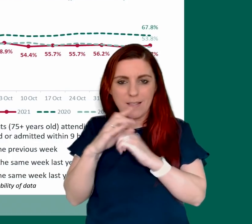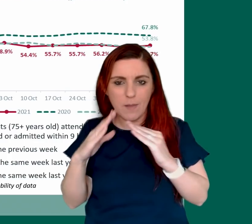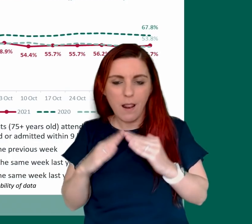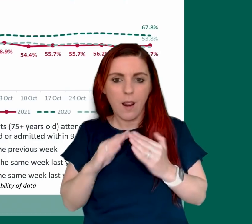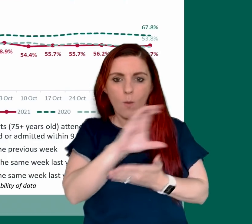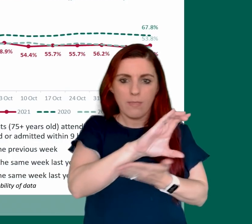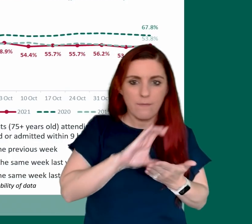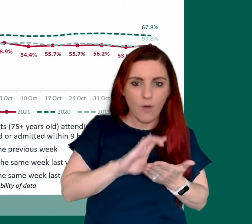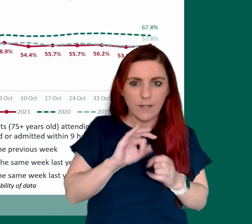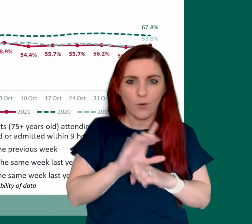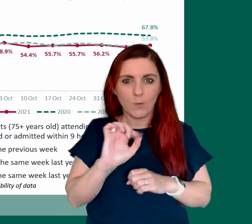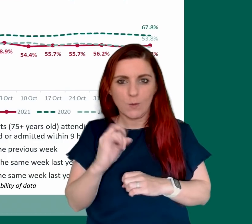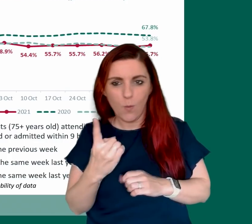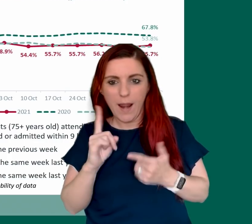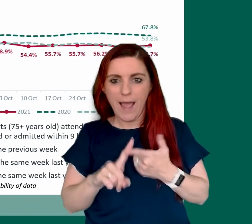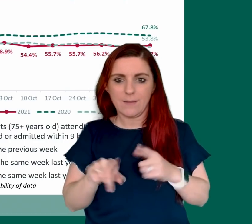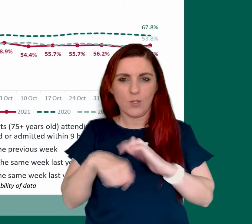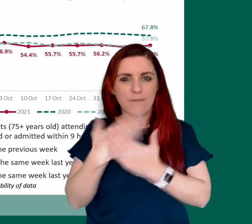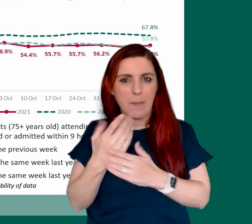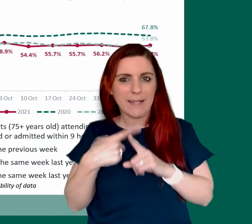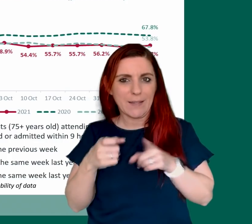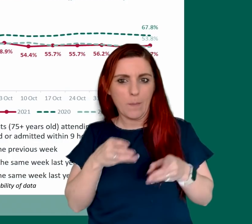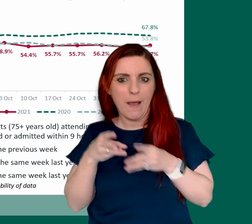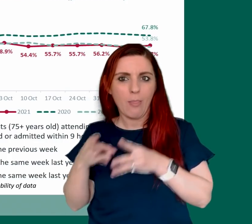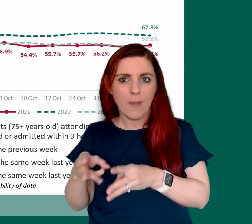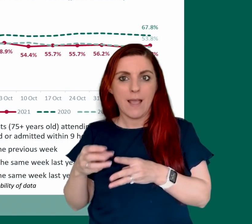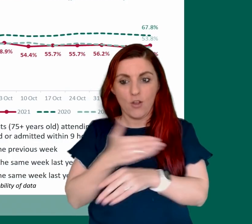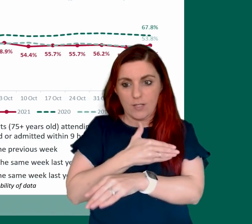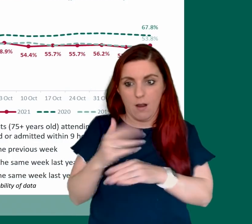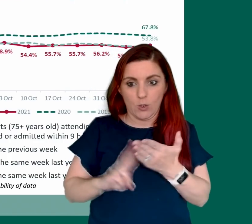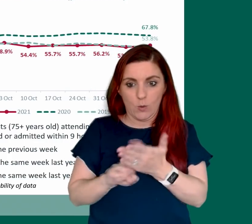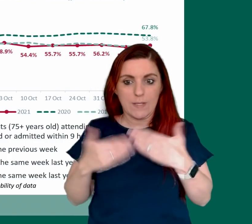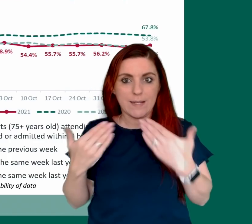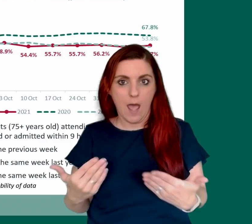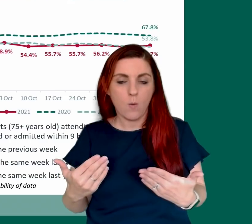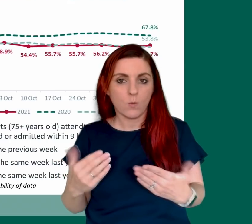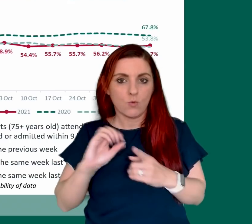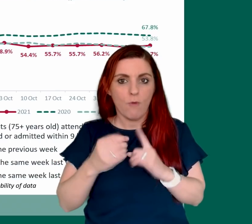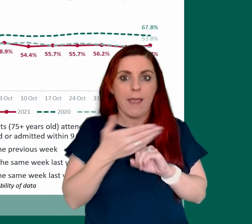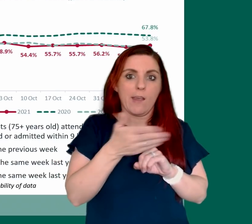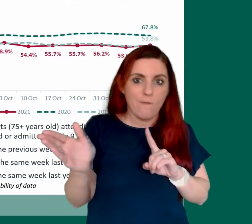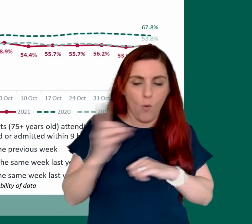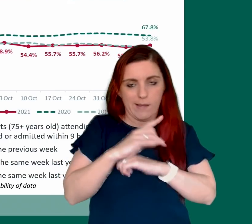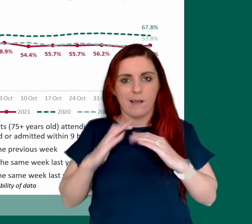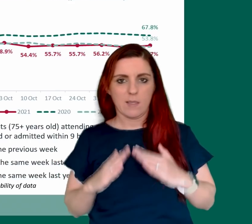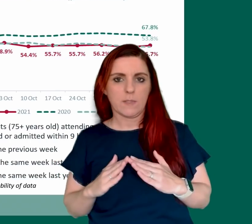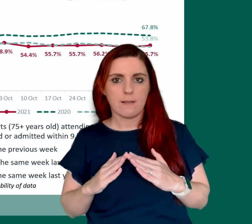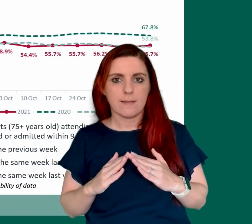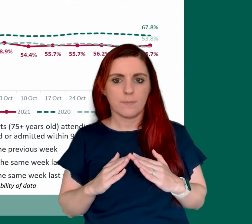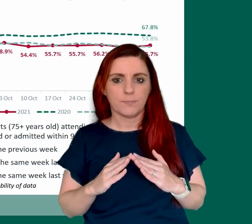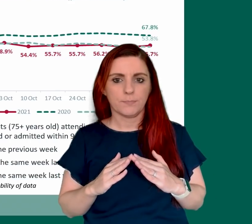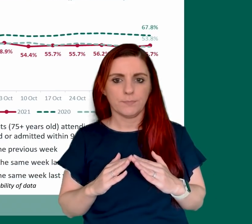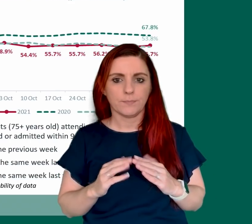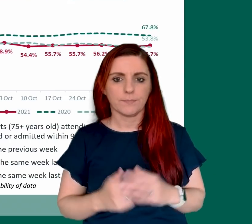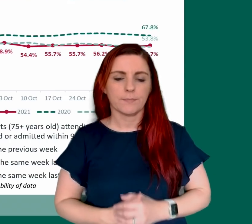NSP 2021, we're also developing these pathways, and they're kicking in now in terms of some of those alternative integrated care pathways that we've been